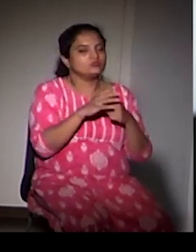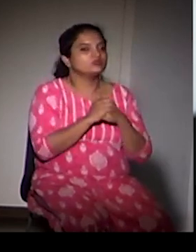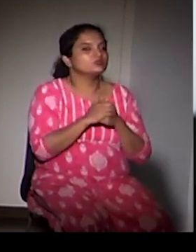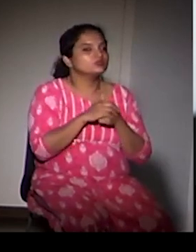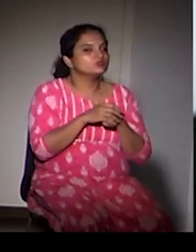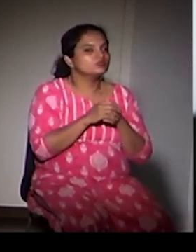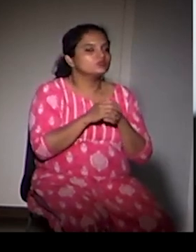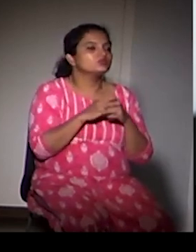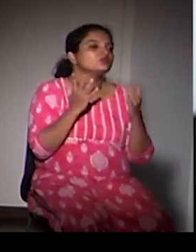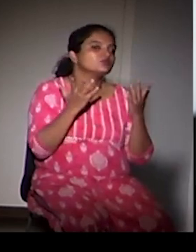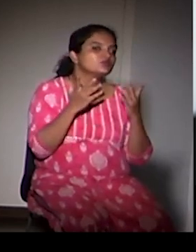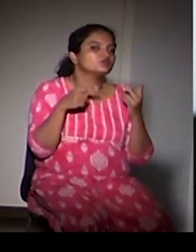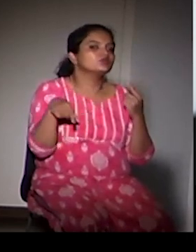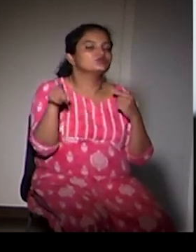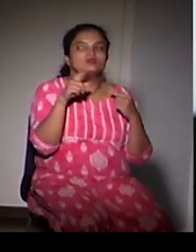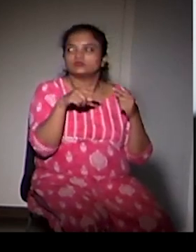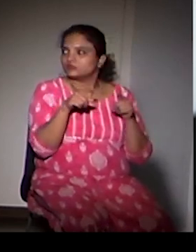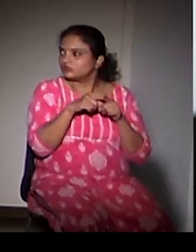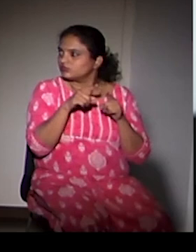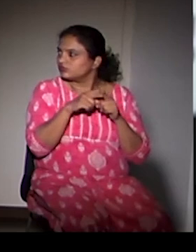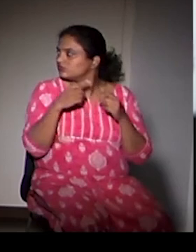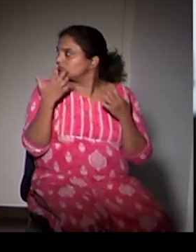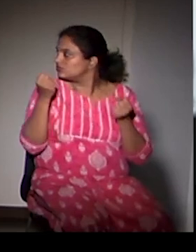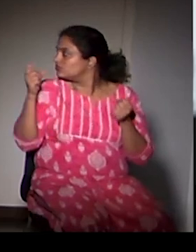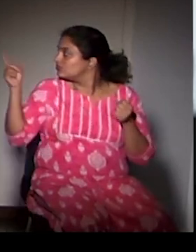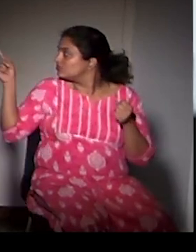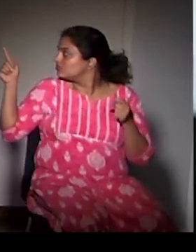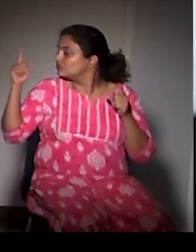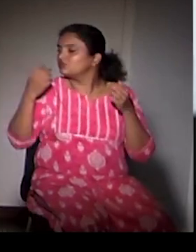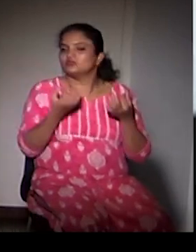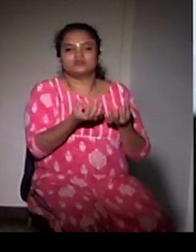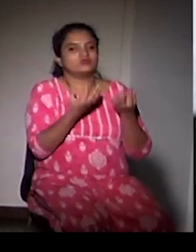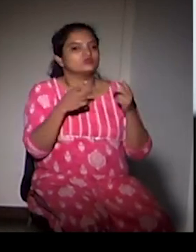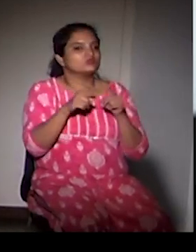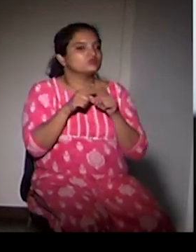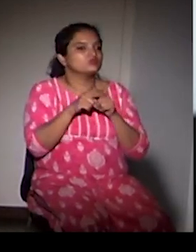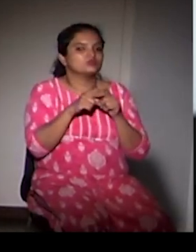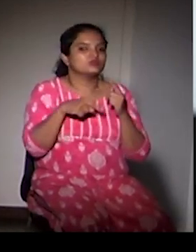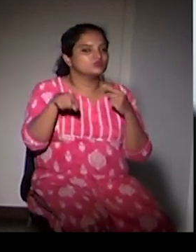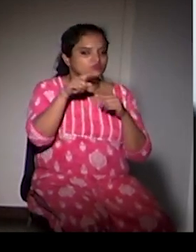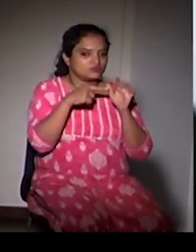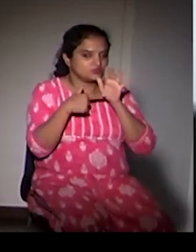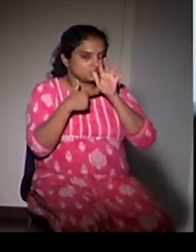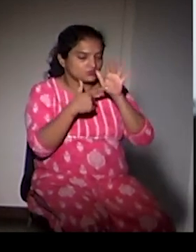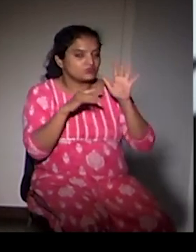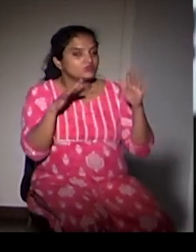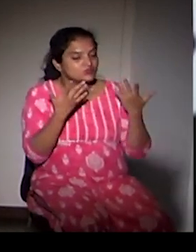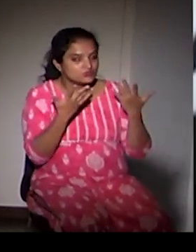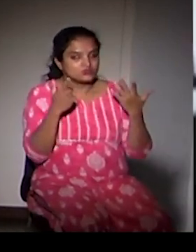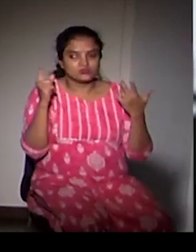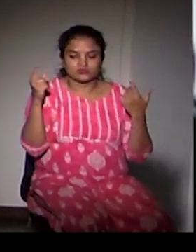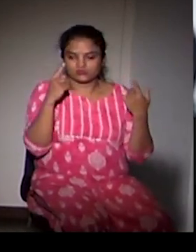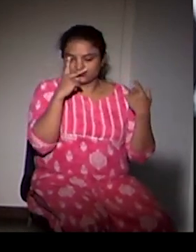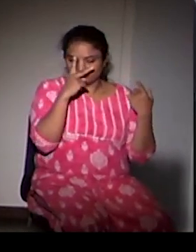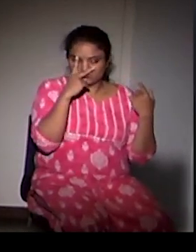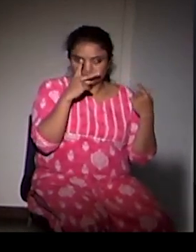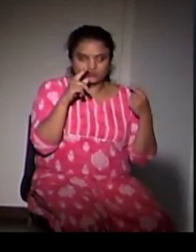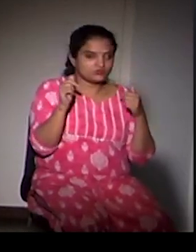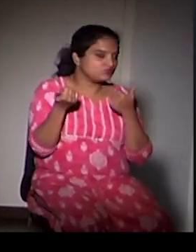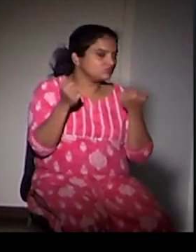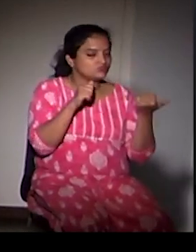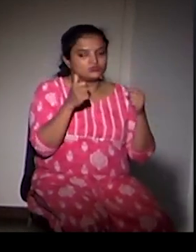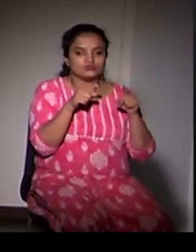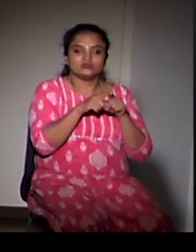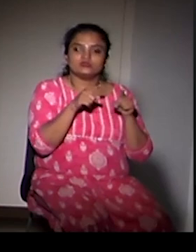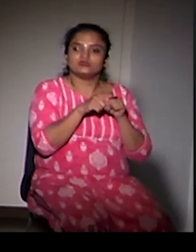And so to get the very best tone of yellow, they fired separate pieces and